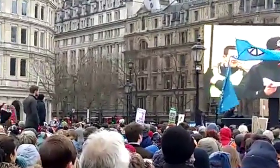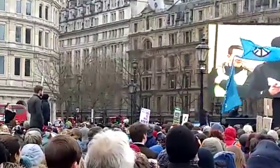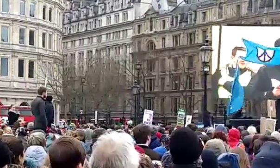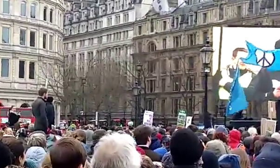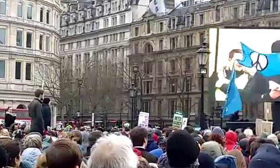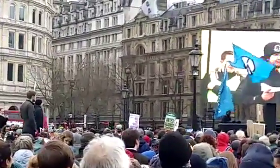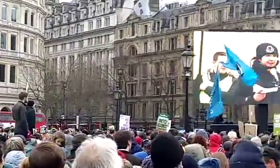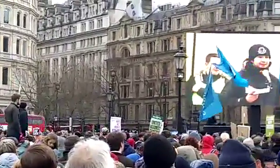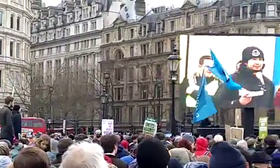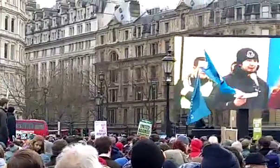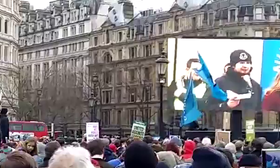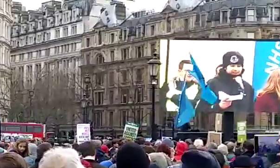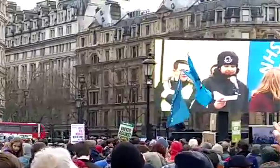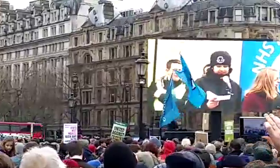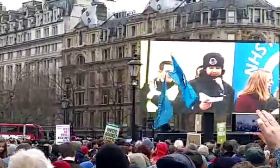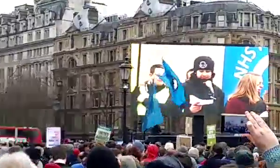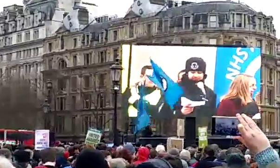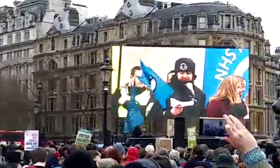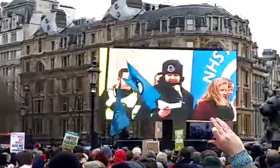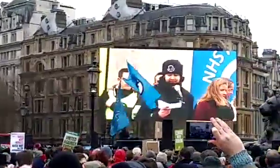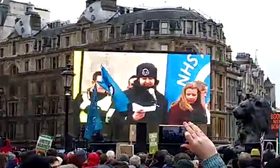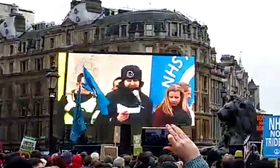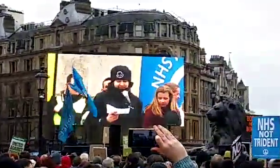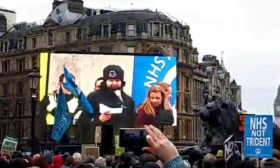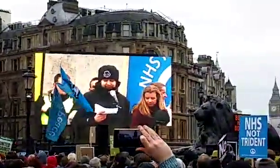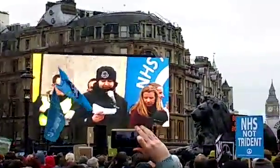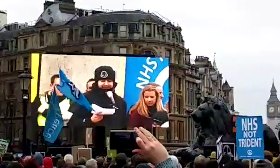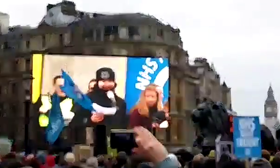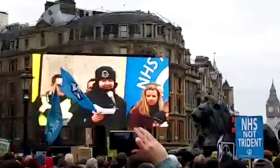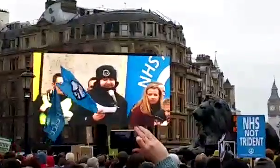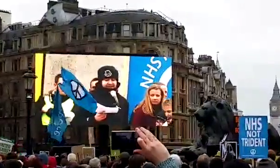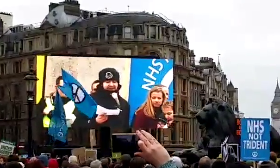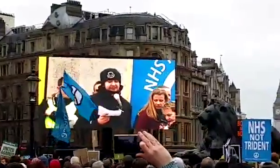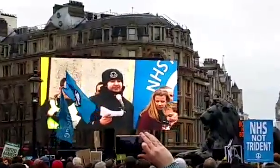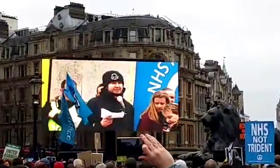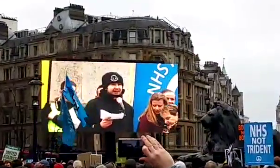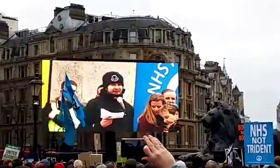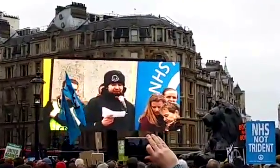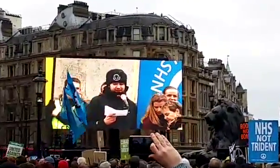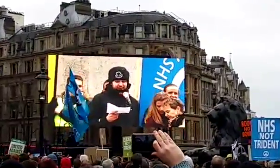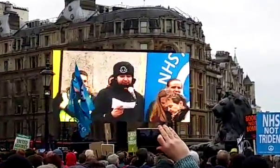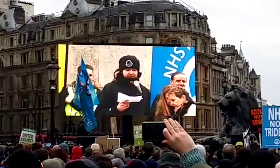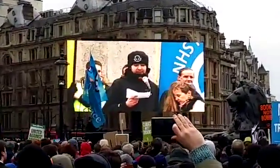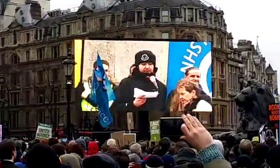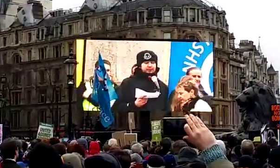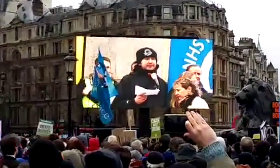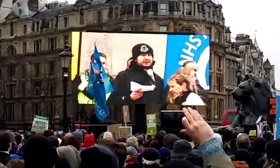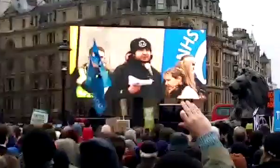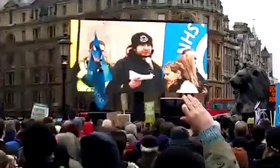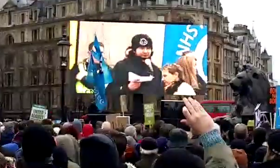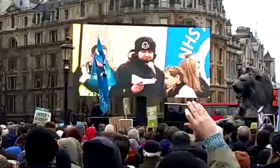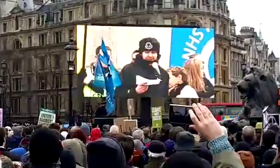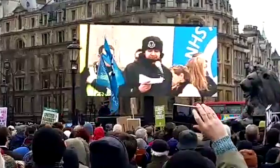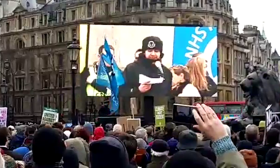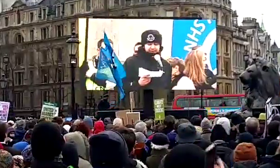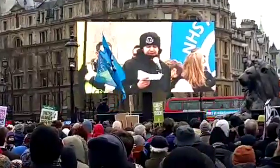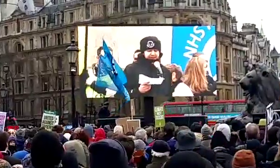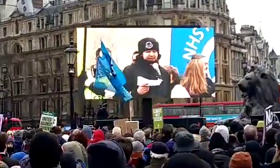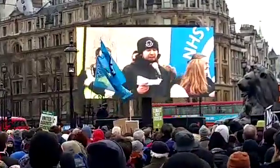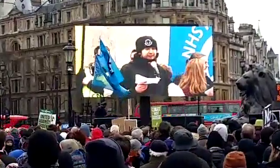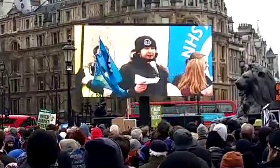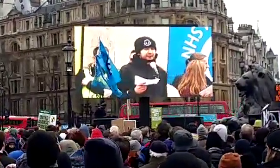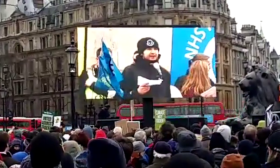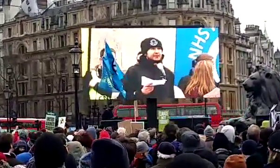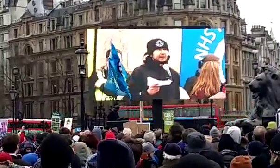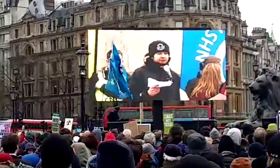rather than letting it stand up to parliamentary scrutiny. These cuts to maintenance grants will leave students from the